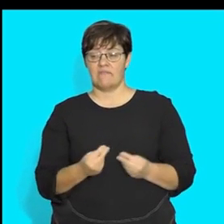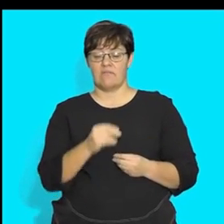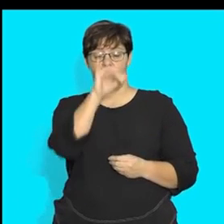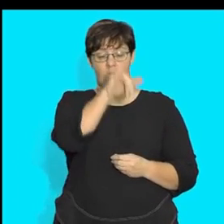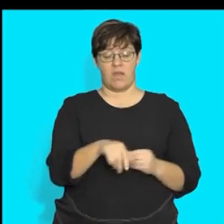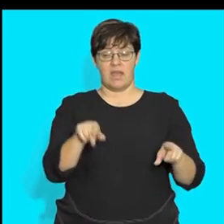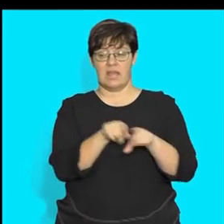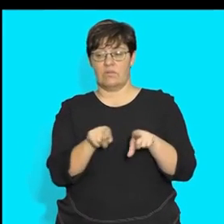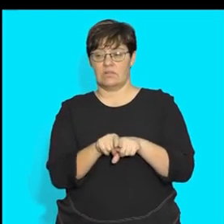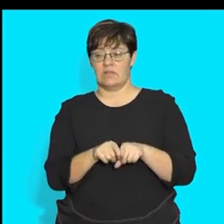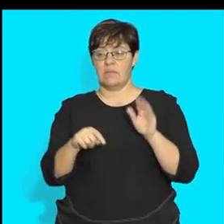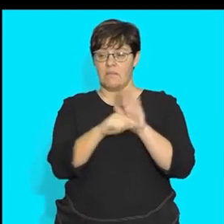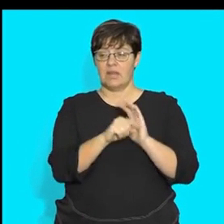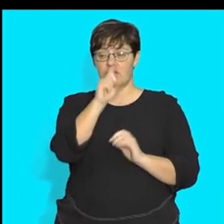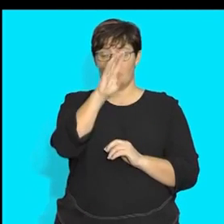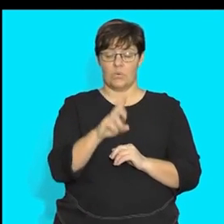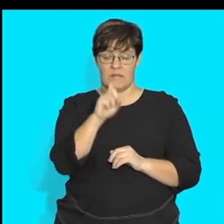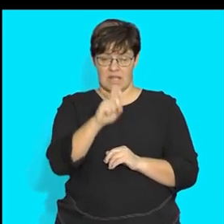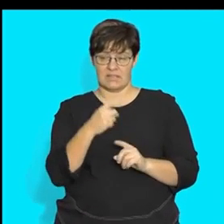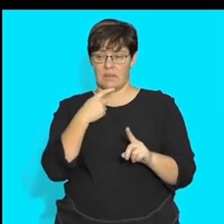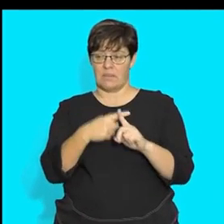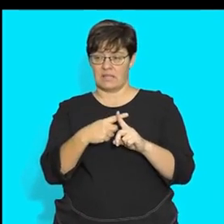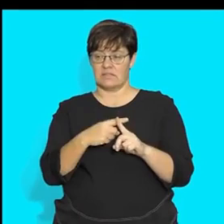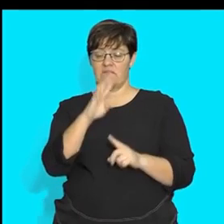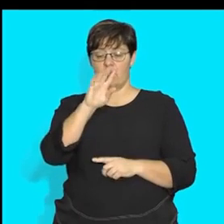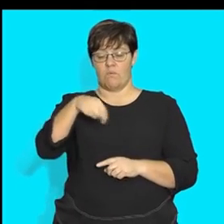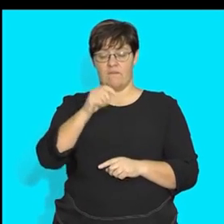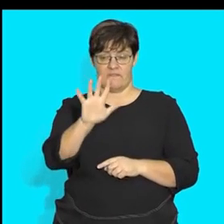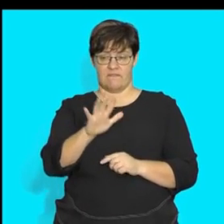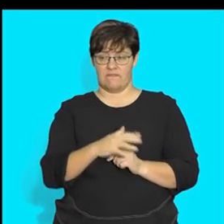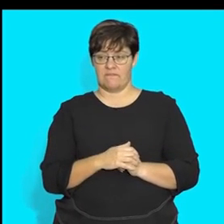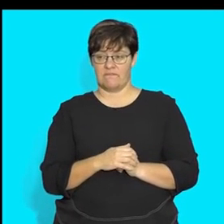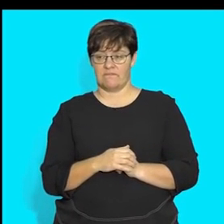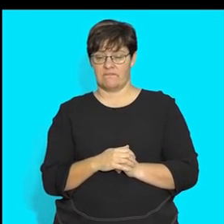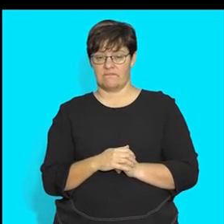with minus a quarter x plus